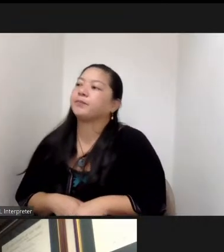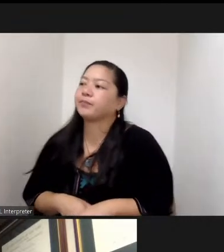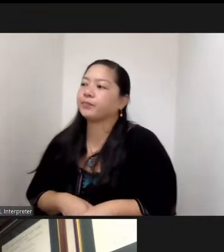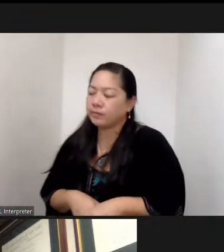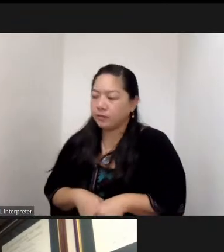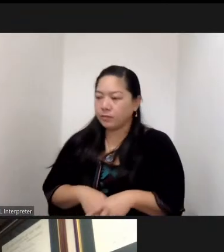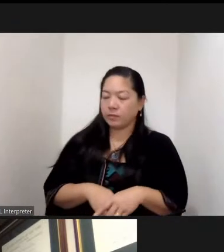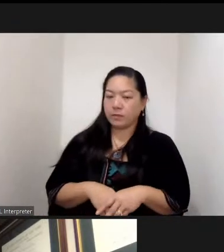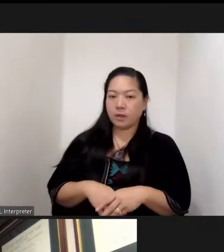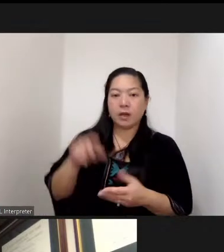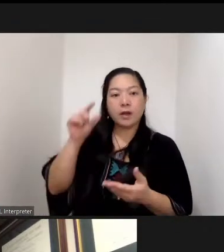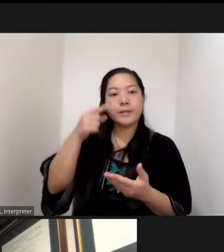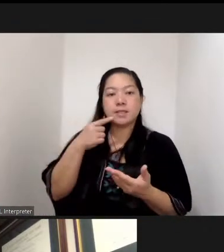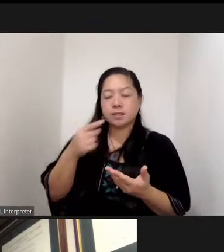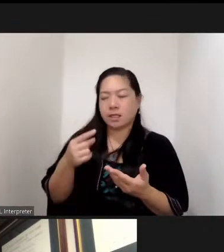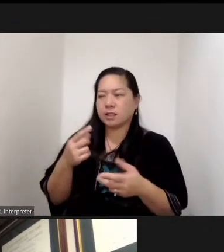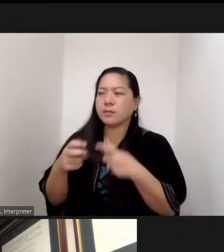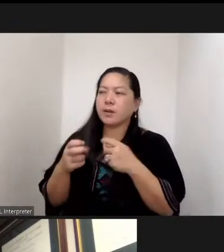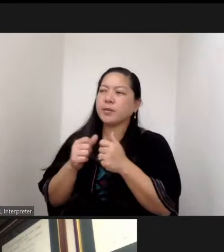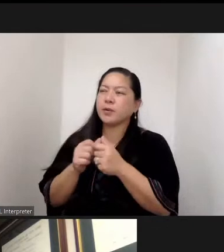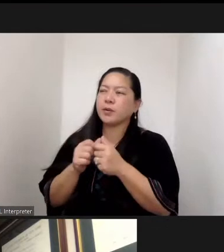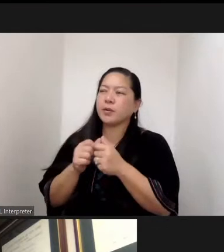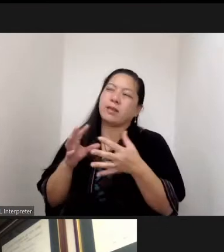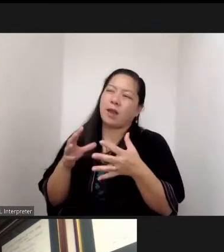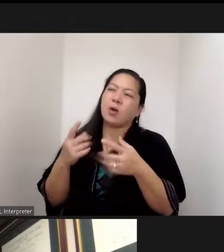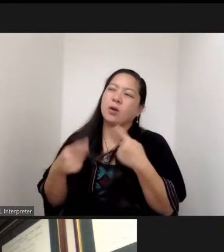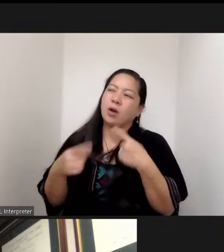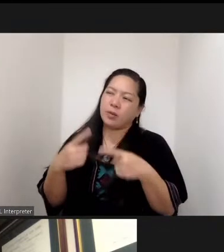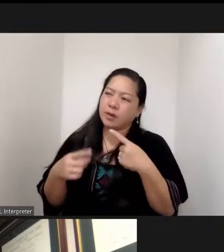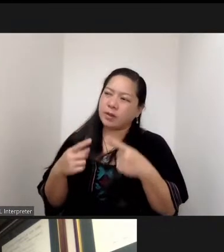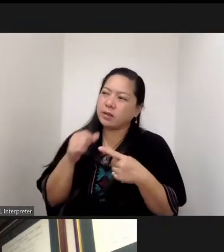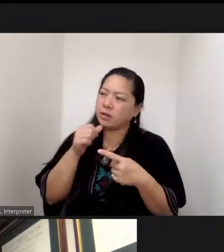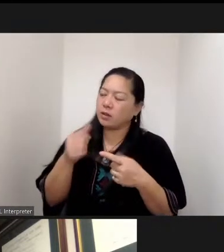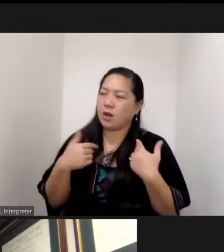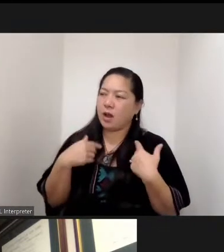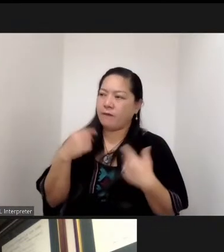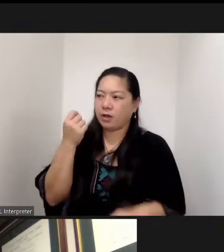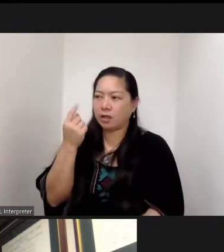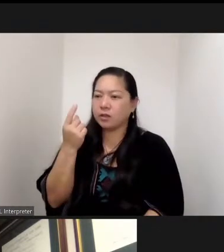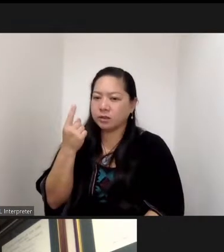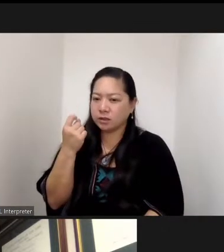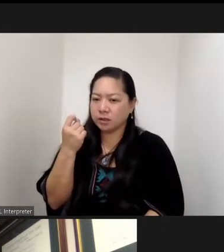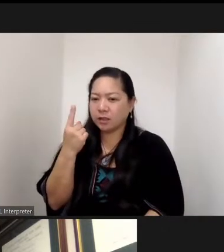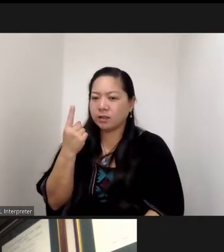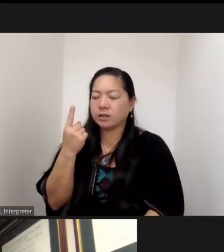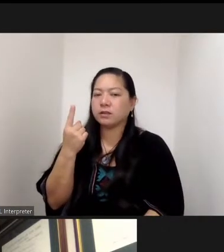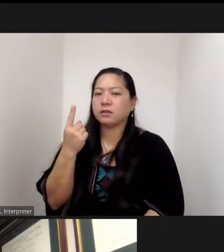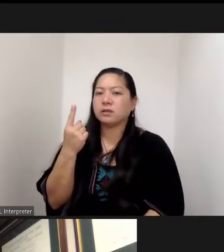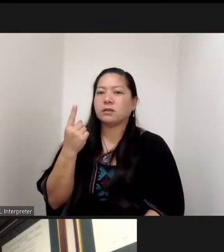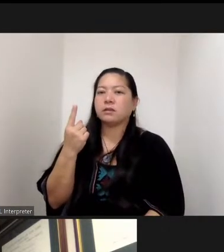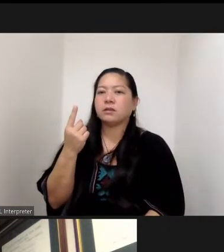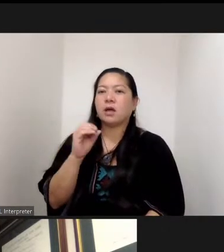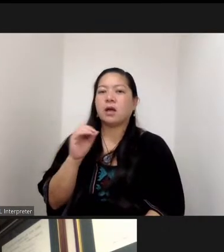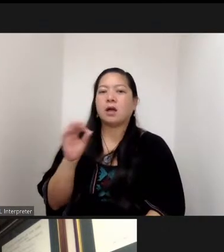with that argument is that they don't have an understanding of the